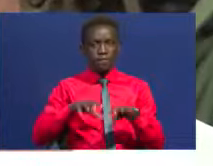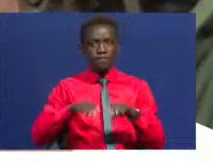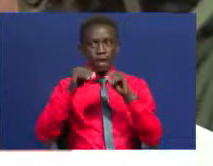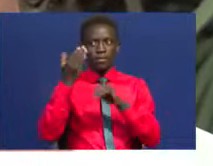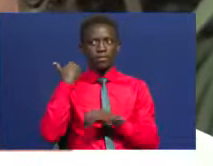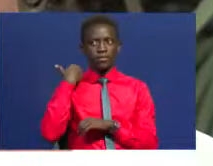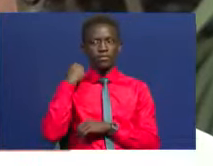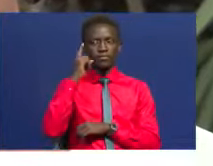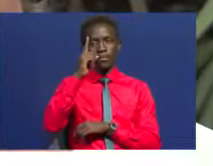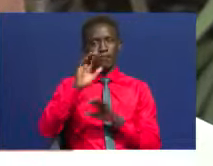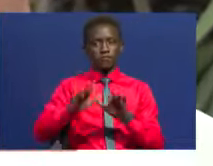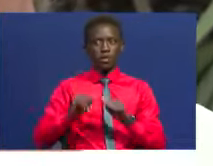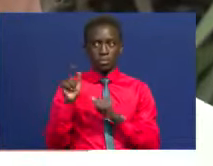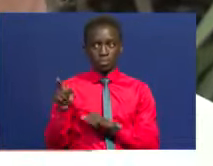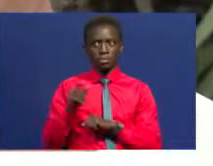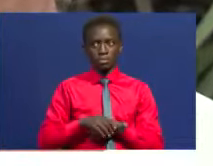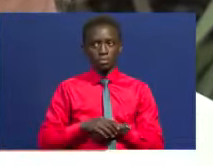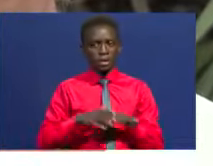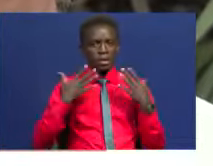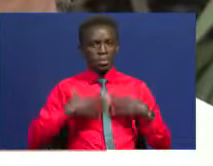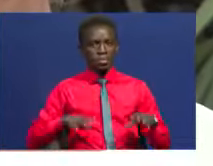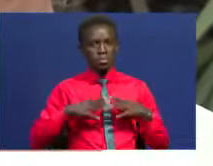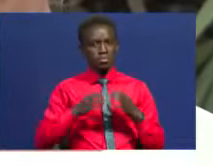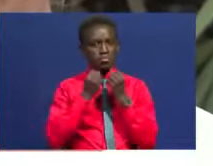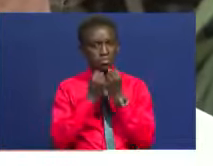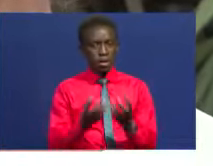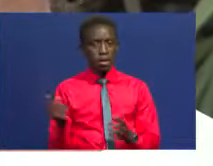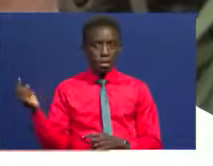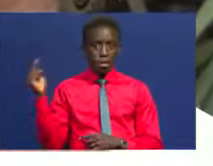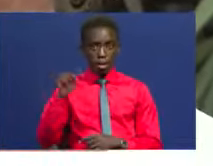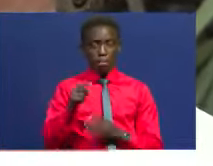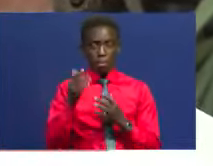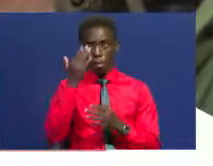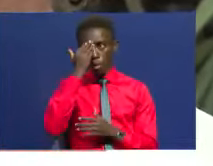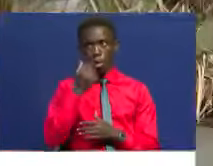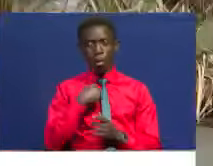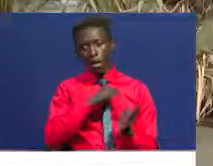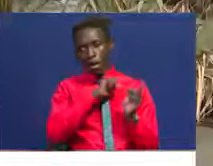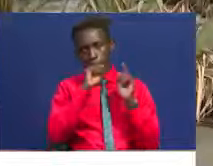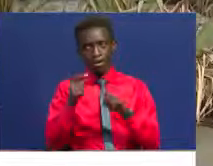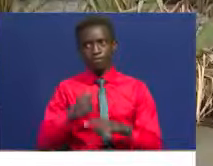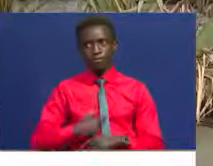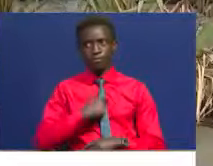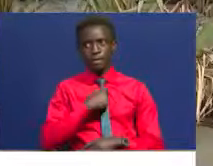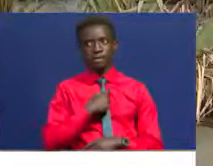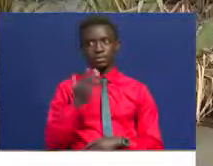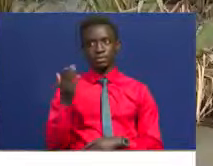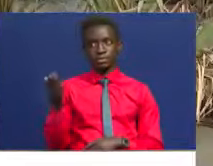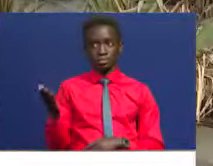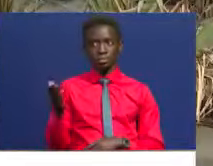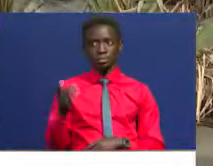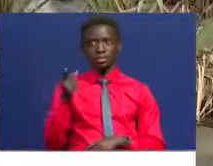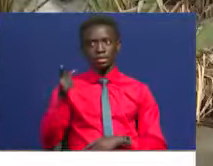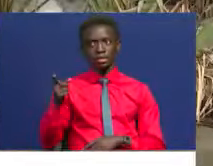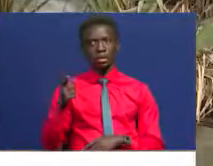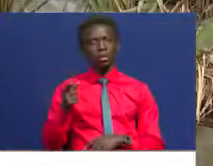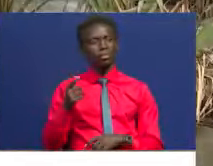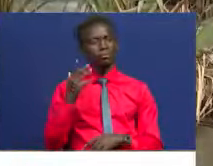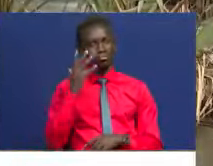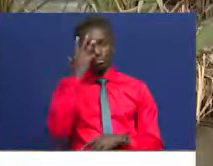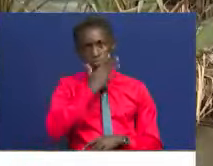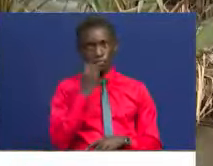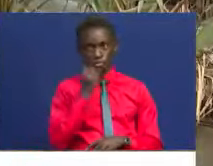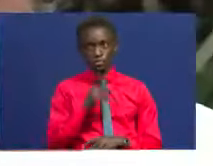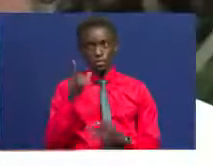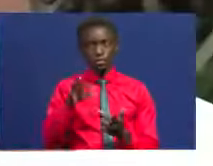Many people, of course, come here because they want to visit Central Island National Park. The island is beautiful and very